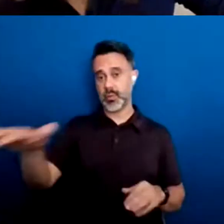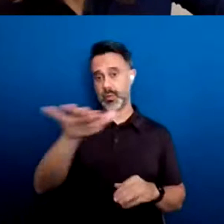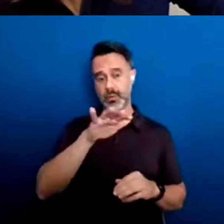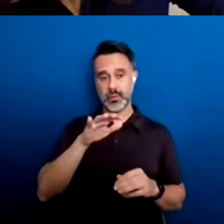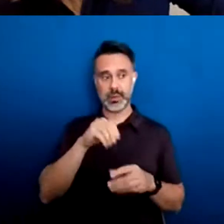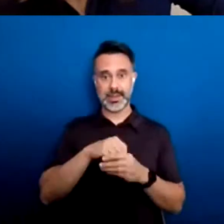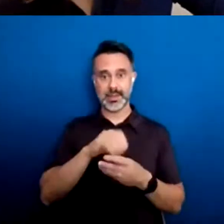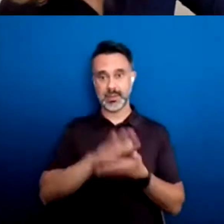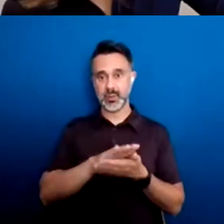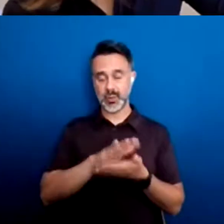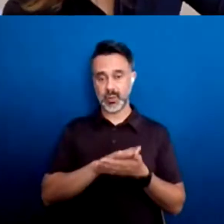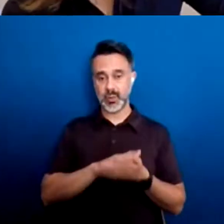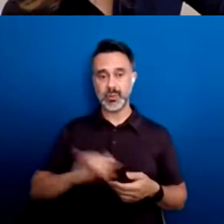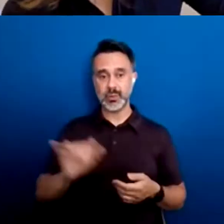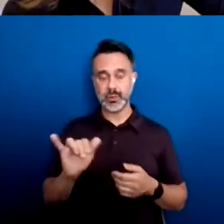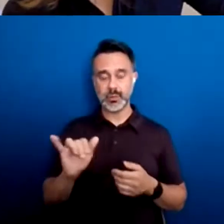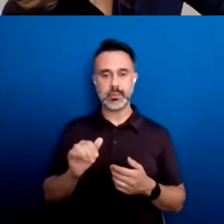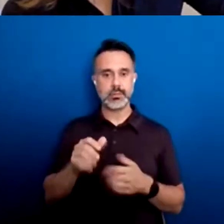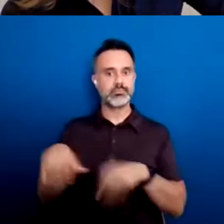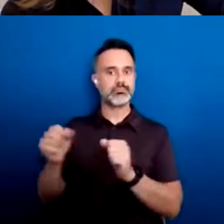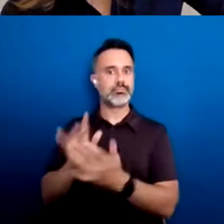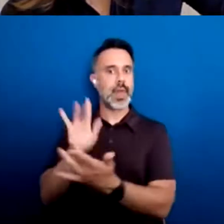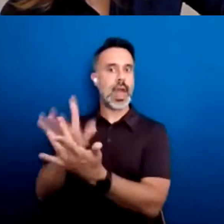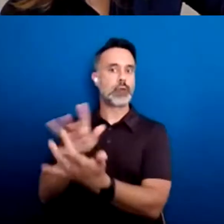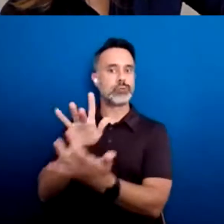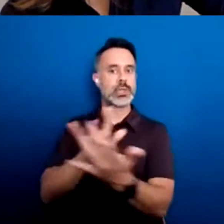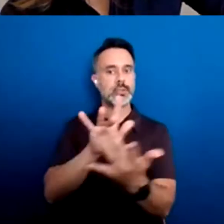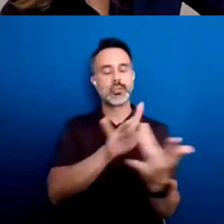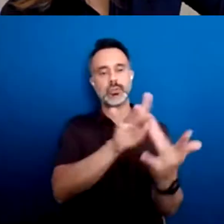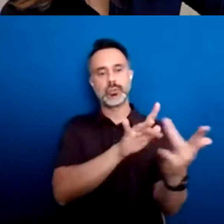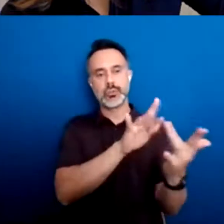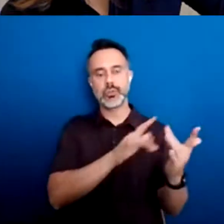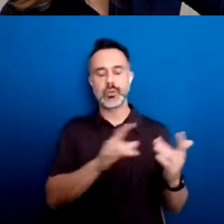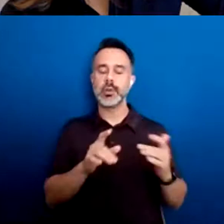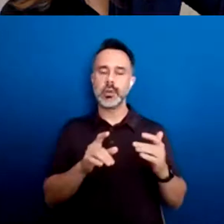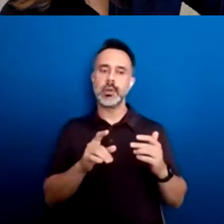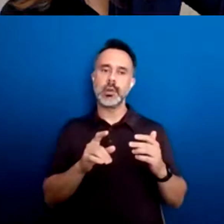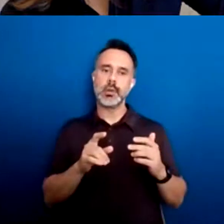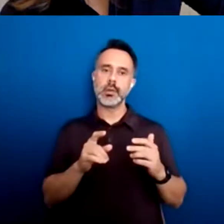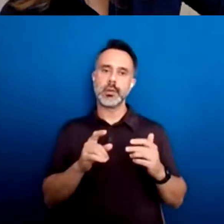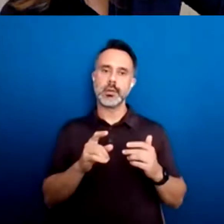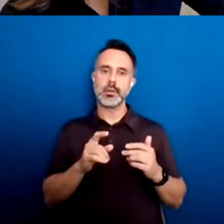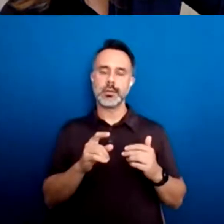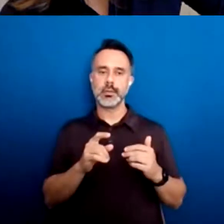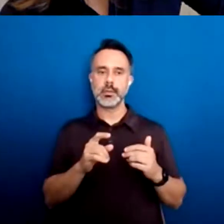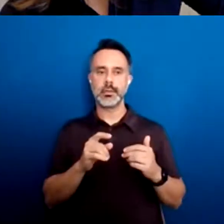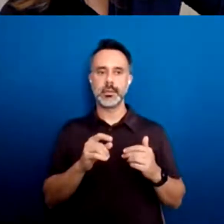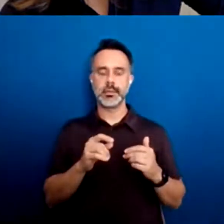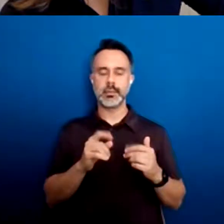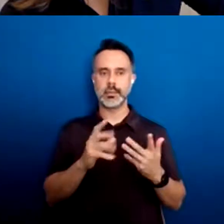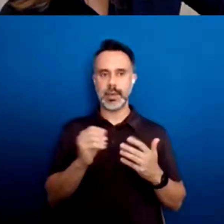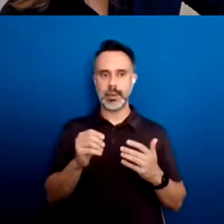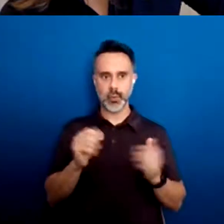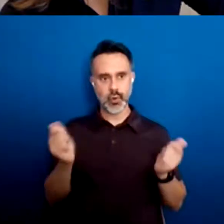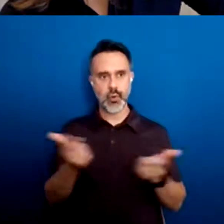school who are also doing outreach to varying communities. And we're all talking